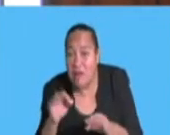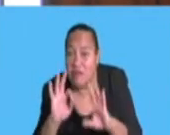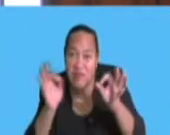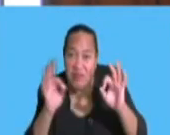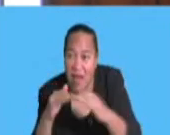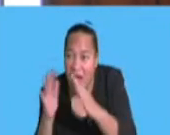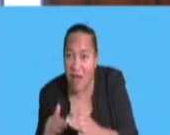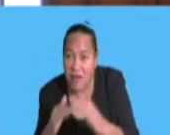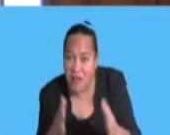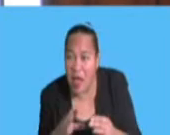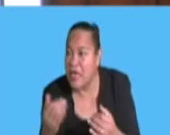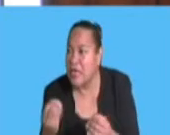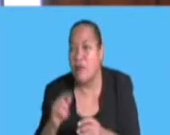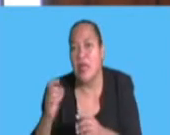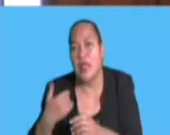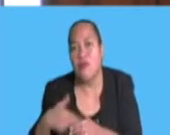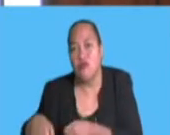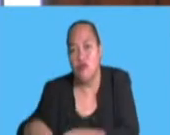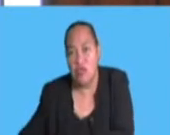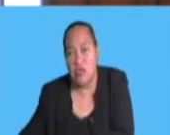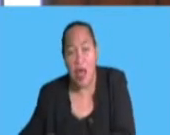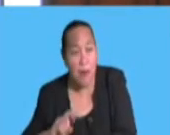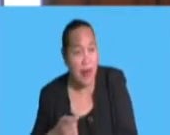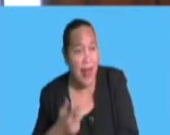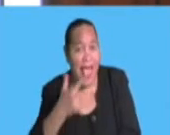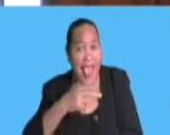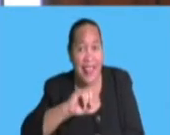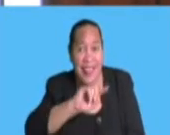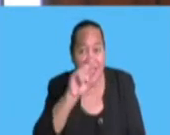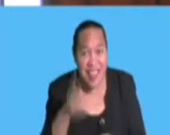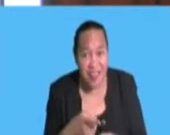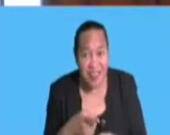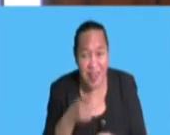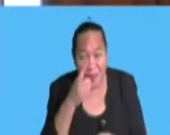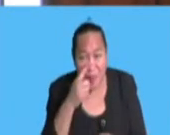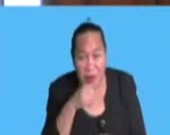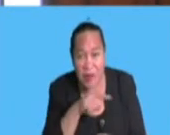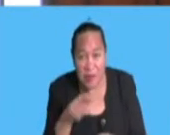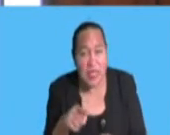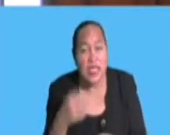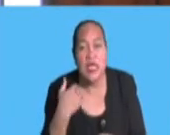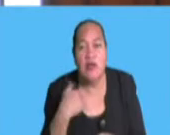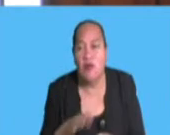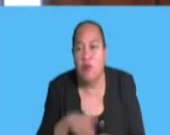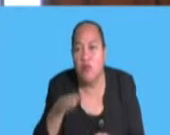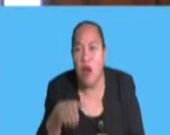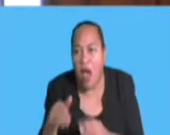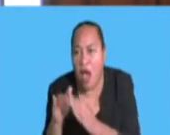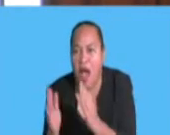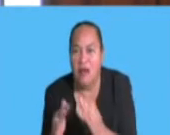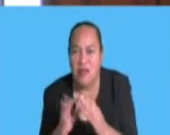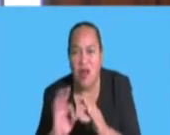by far the largest number of our citizens, about 80,000 in total, live in squatters and informal